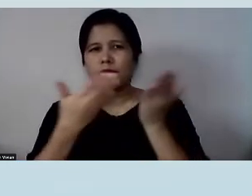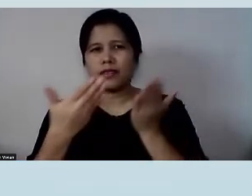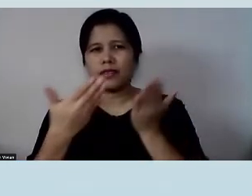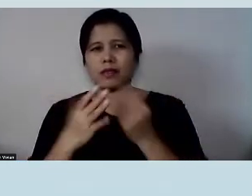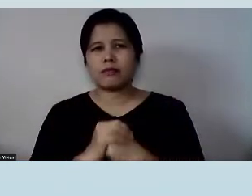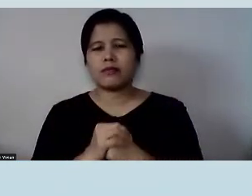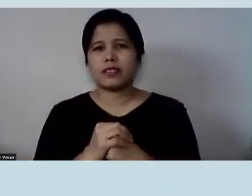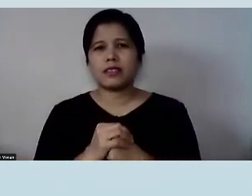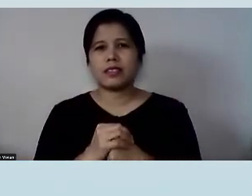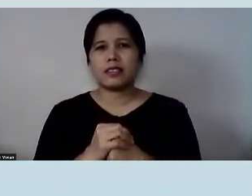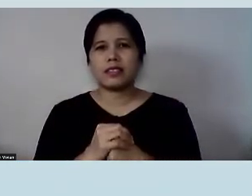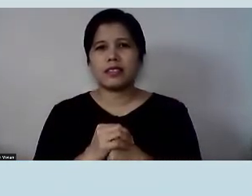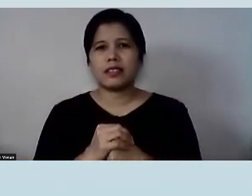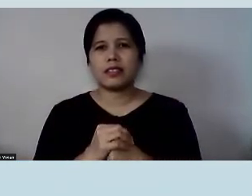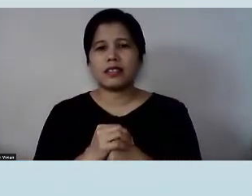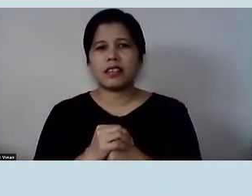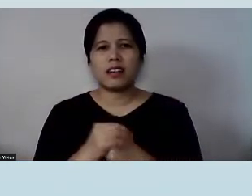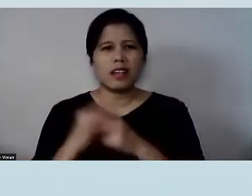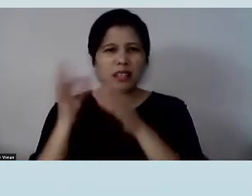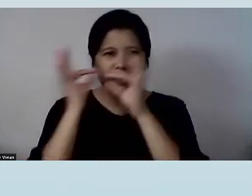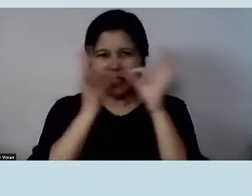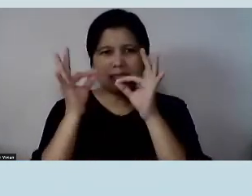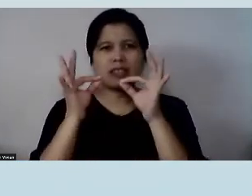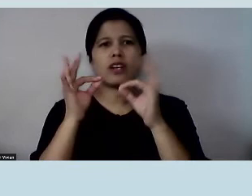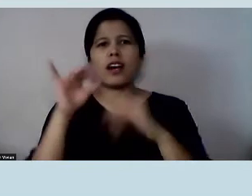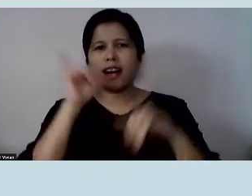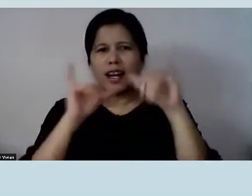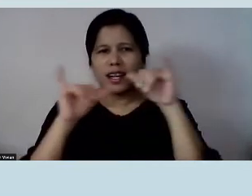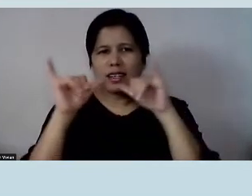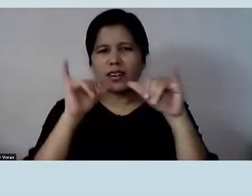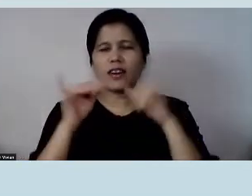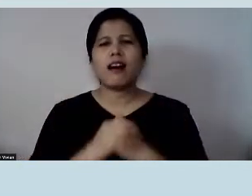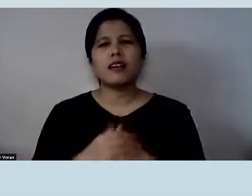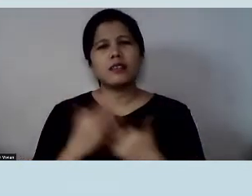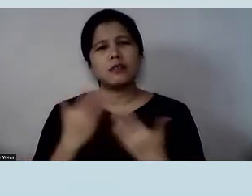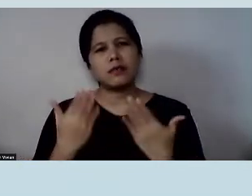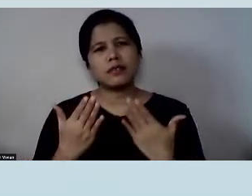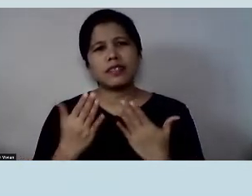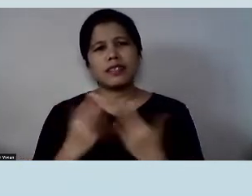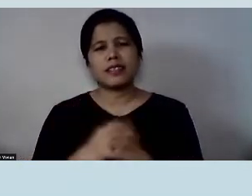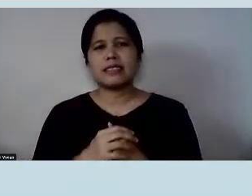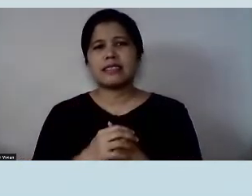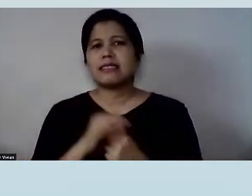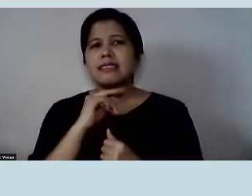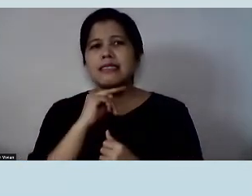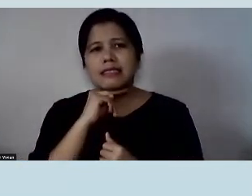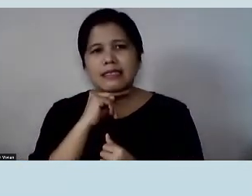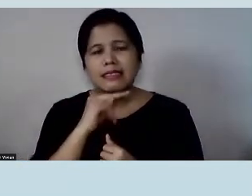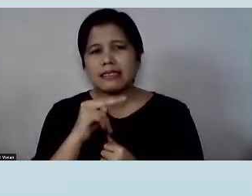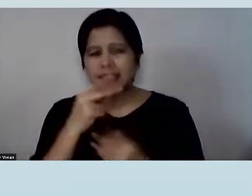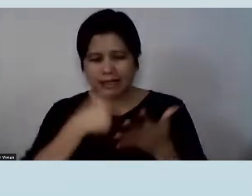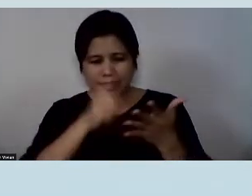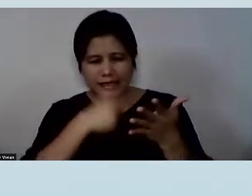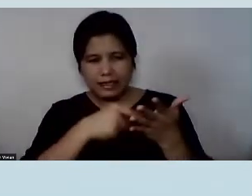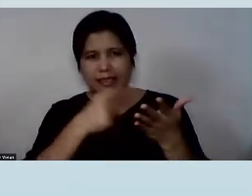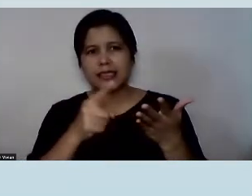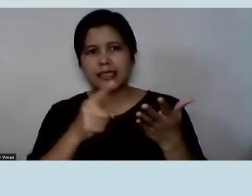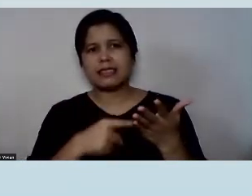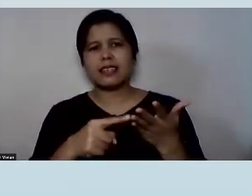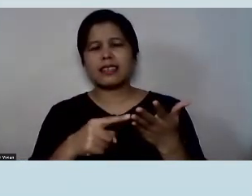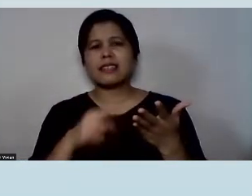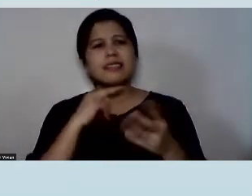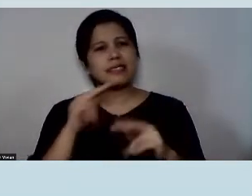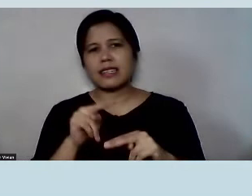drug addiction, alcohol abuse, and everything may have been an undiagnosed, untreated ADHD while they were